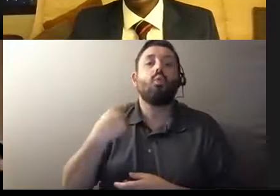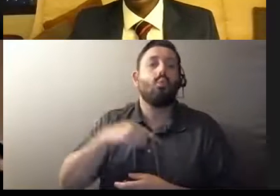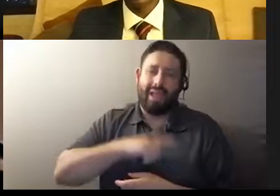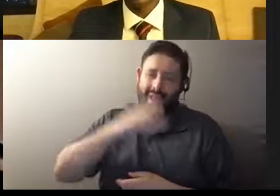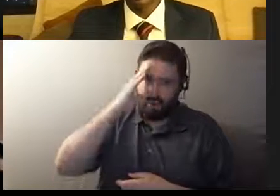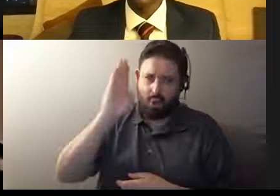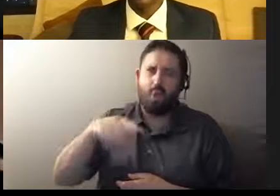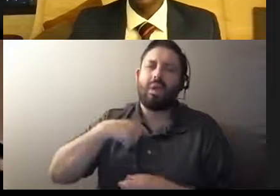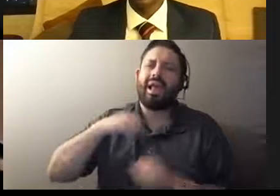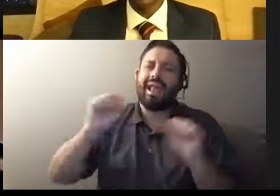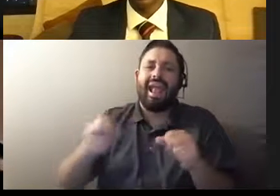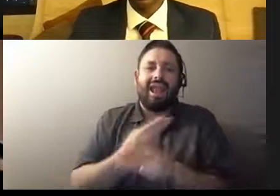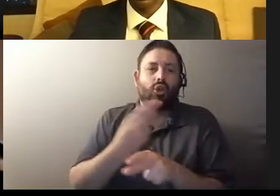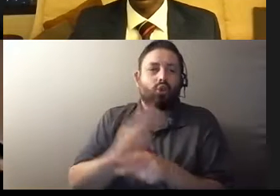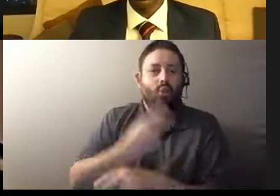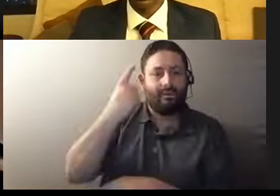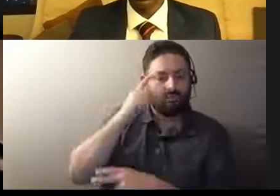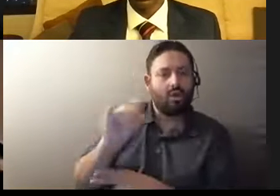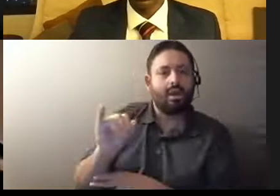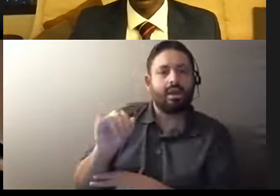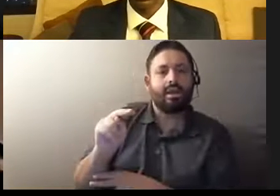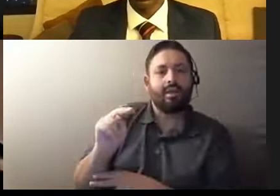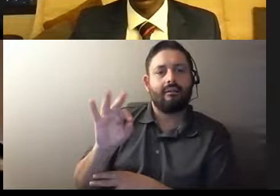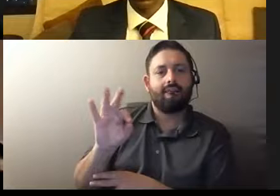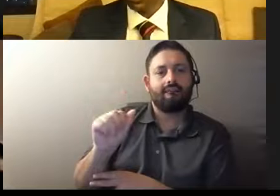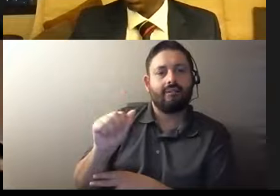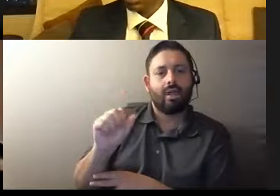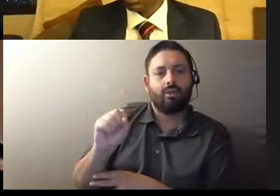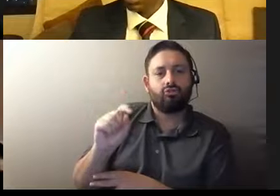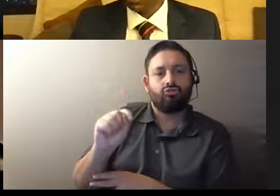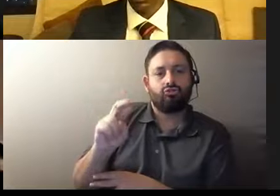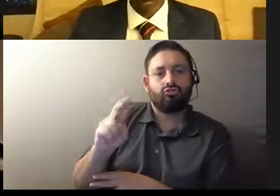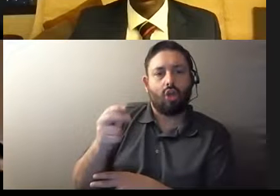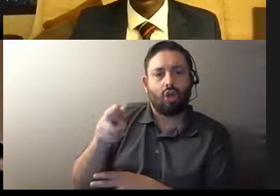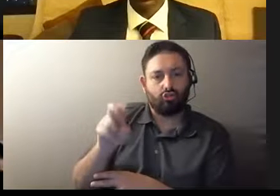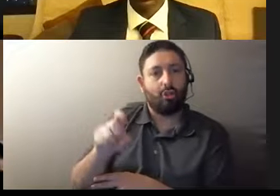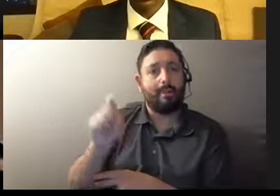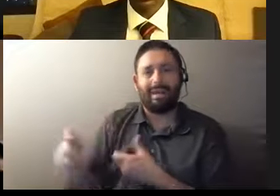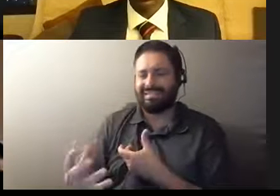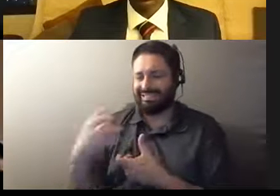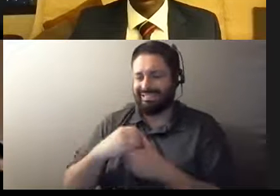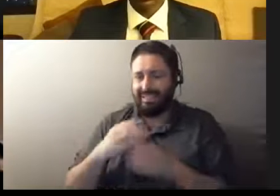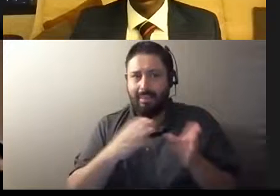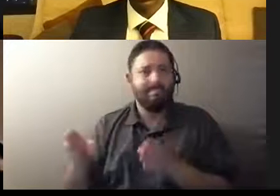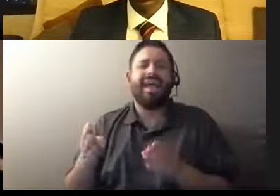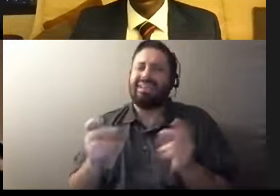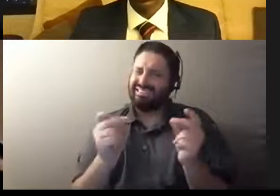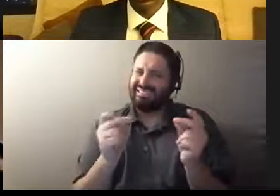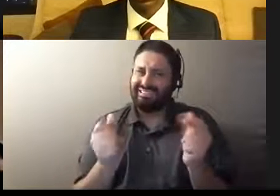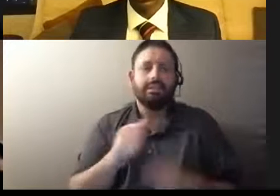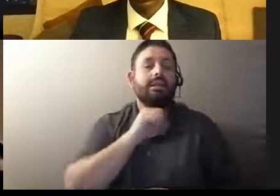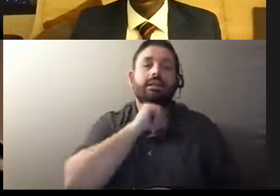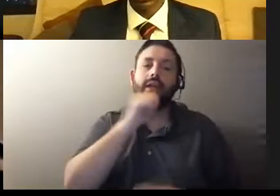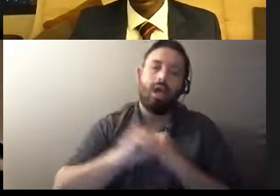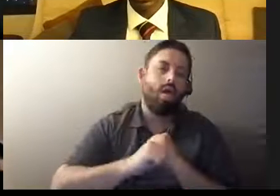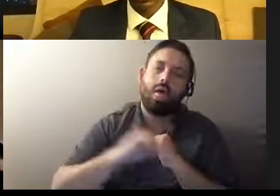money for infrastructure because that's what it's for. So that needs to be within the plan to get it done expeditiously. We should not be waiting